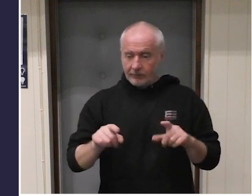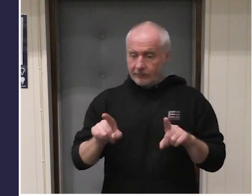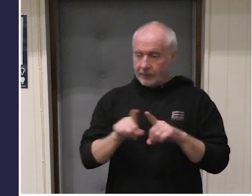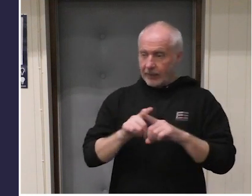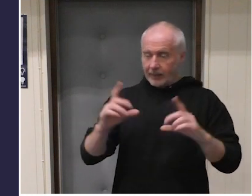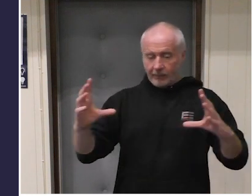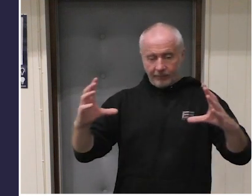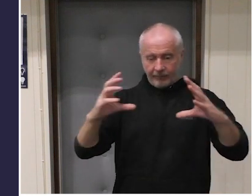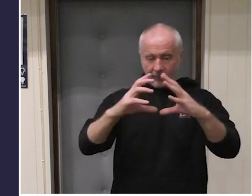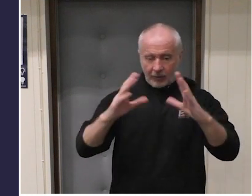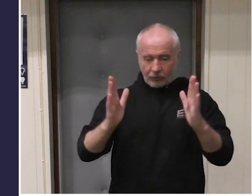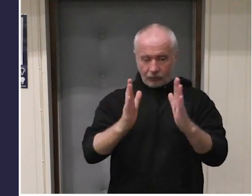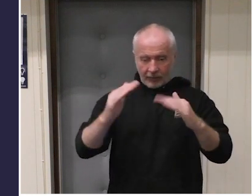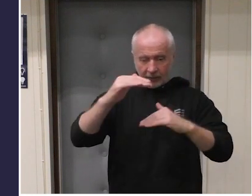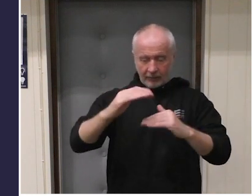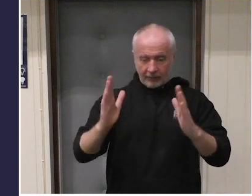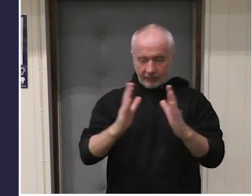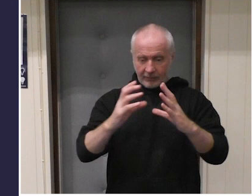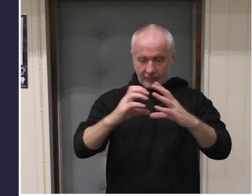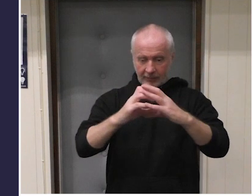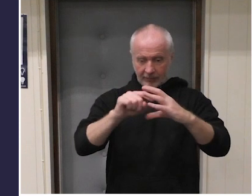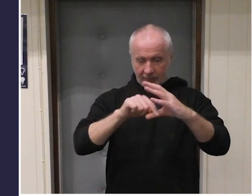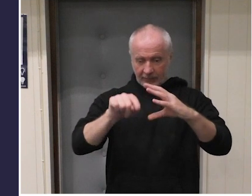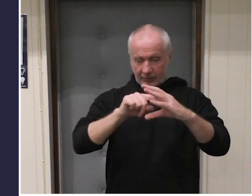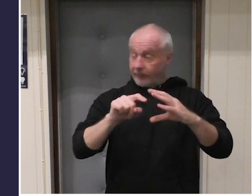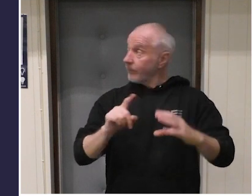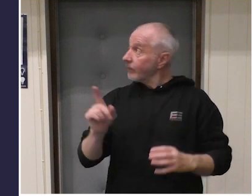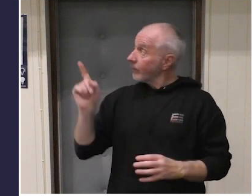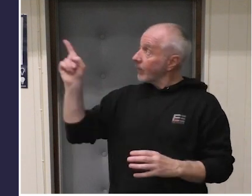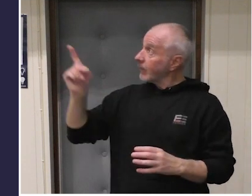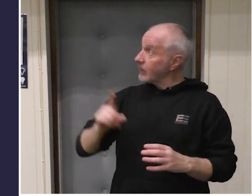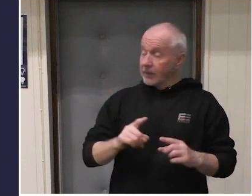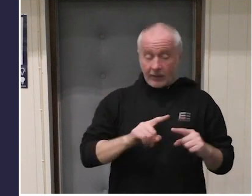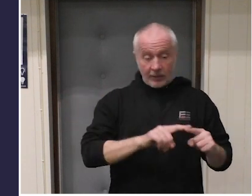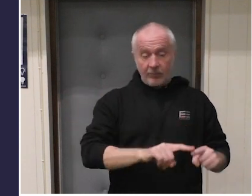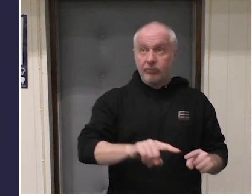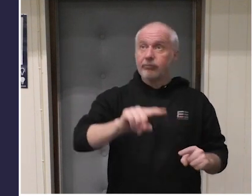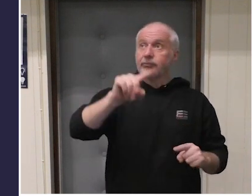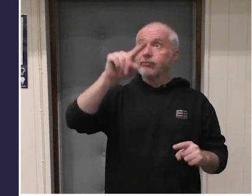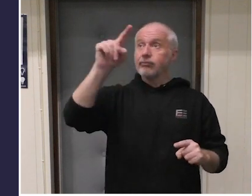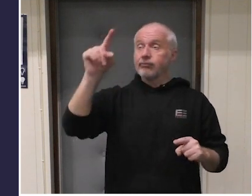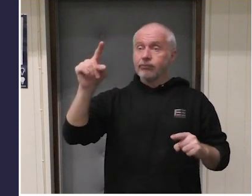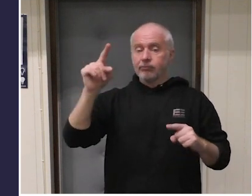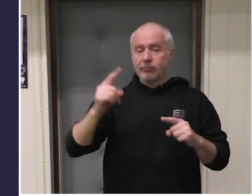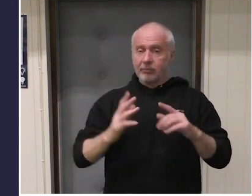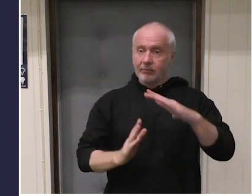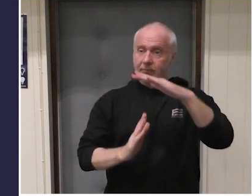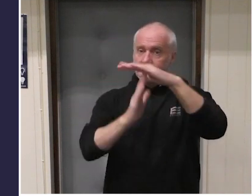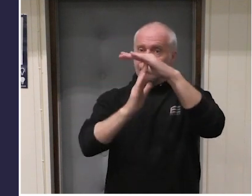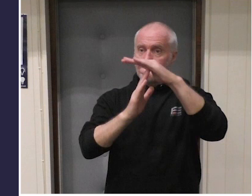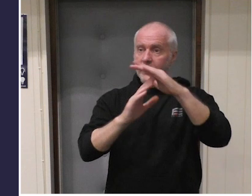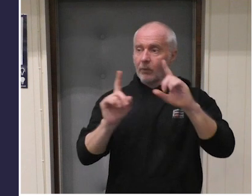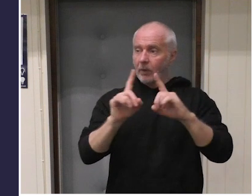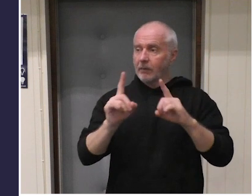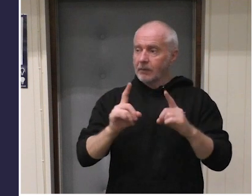Okay? And so if we look at this, we see that stability is massively peaked at very poor stabilities. Okay? And